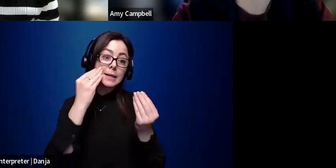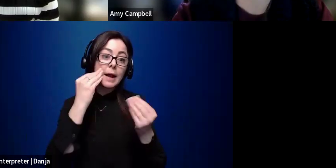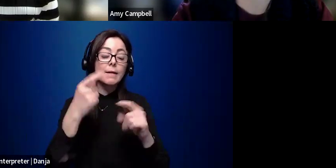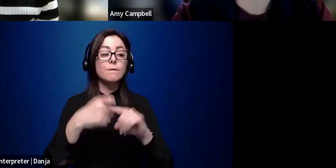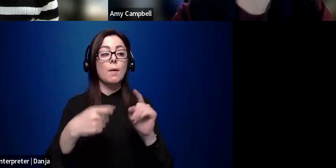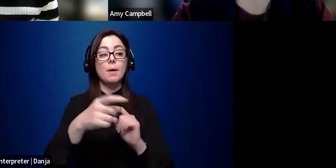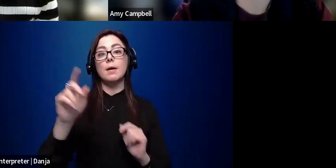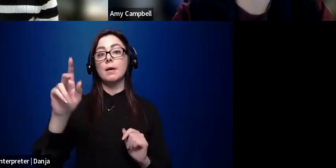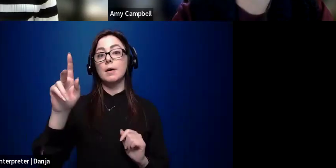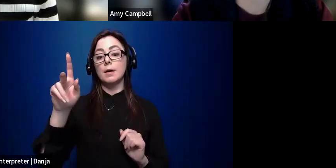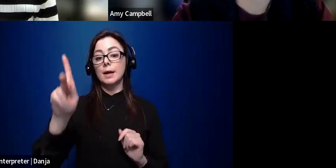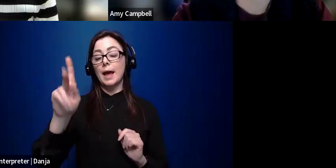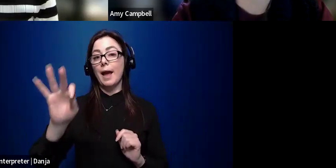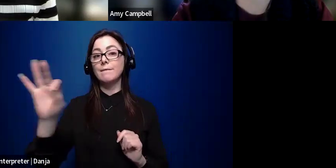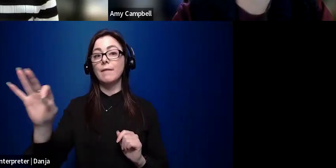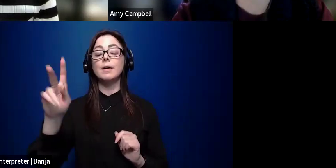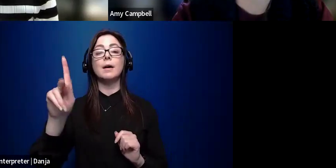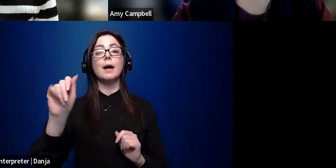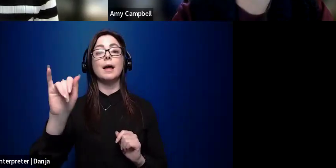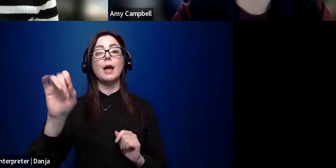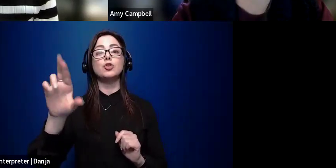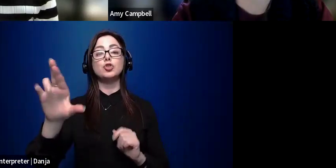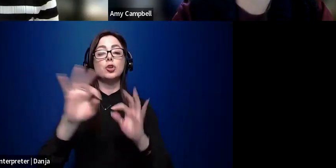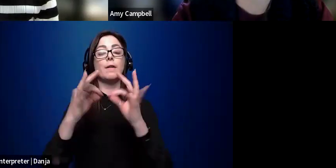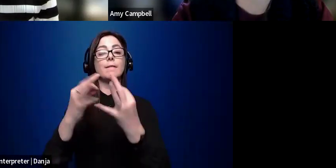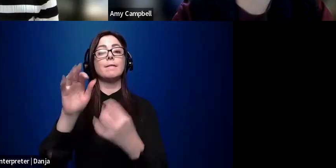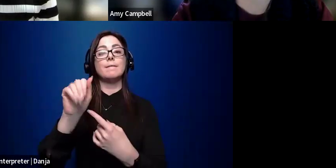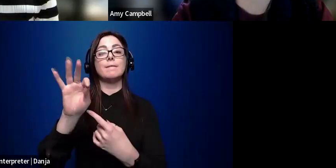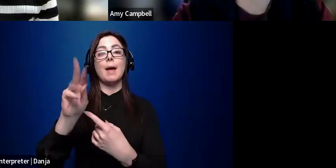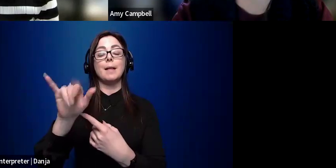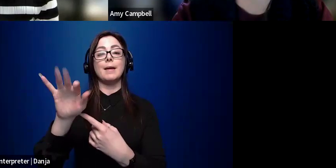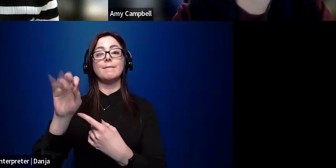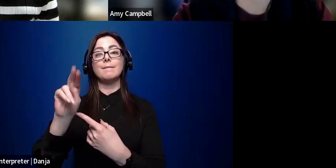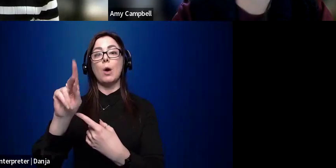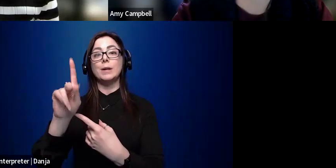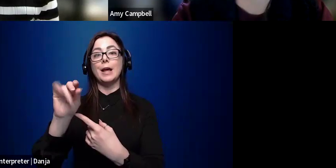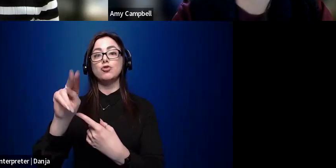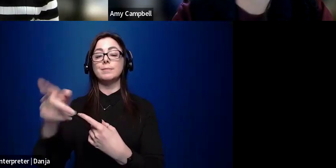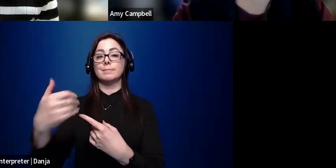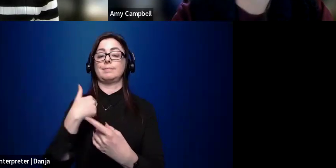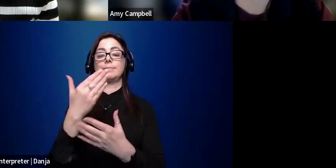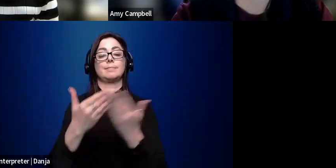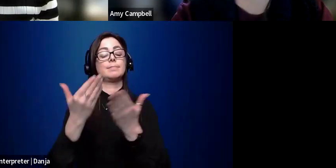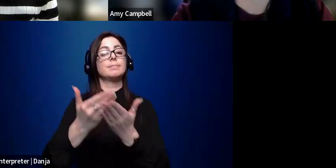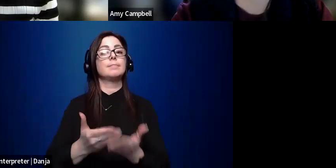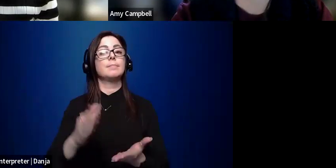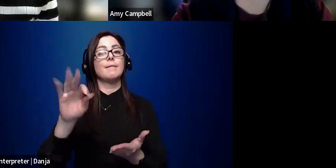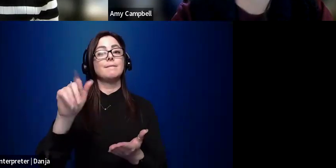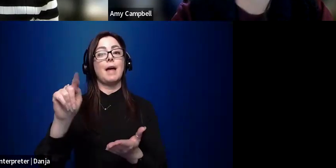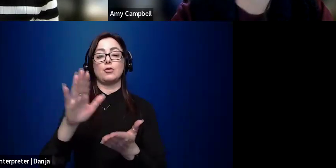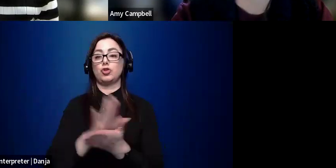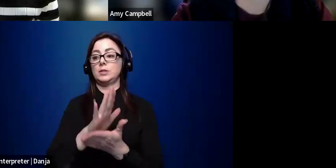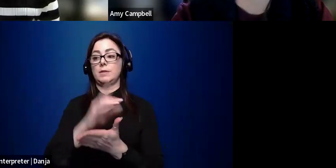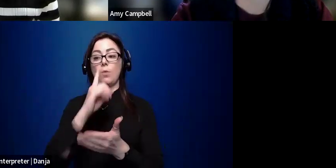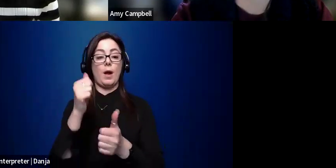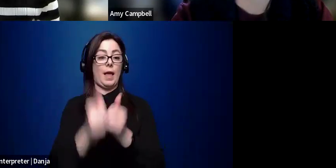Family Foundation. The KFF has put out Medicaid fact sheets on every state. So if